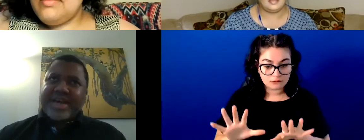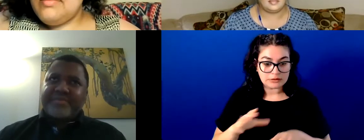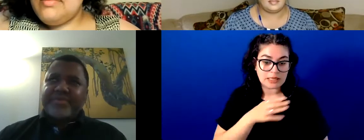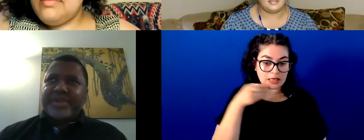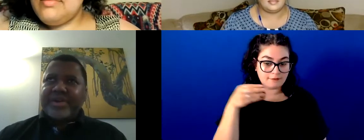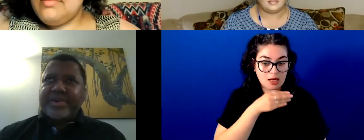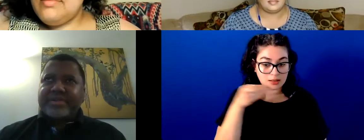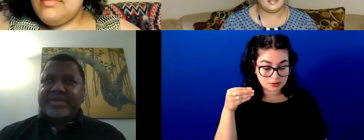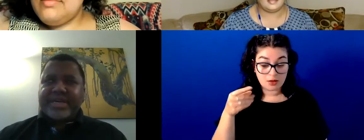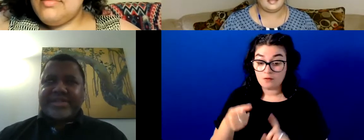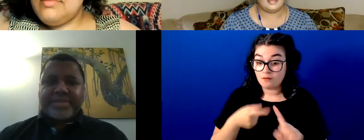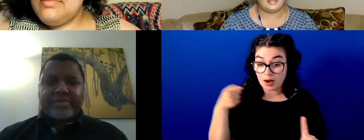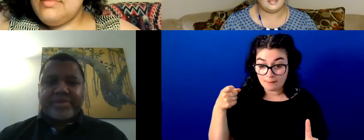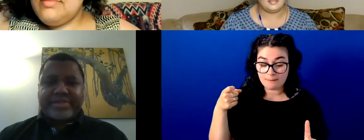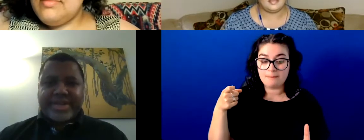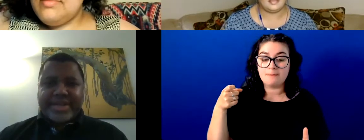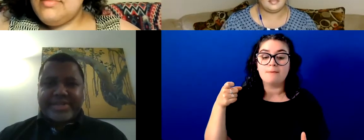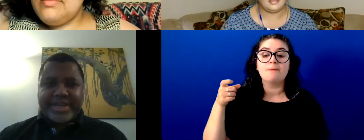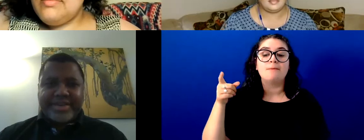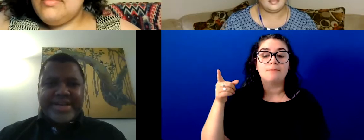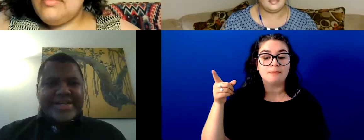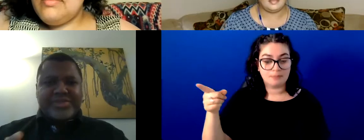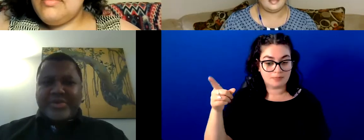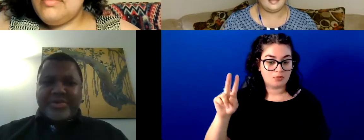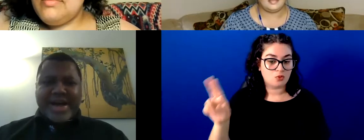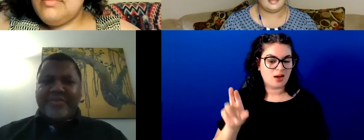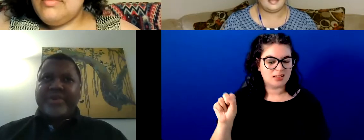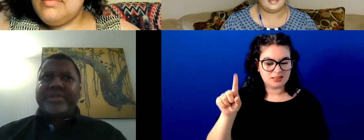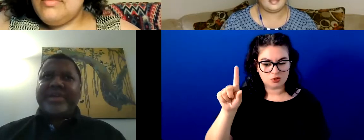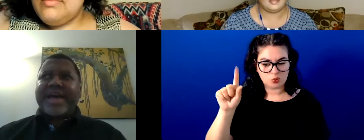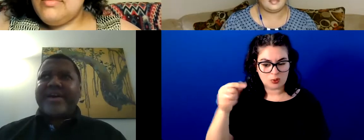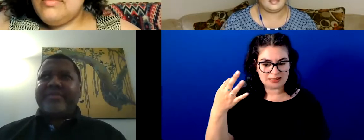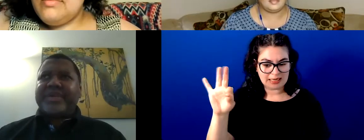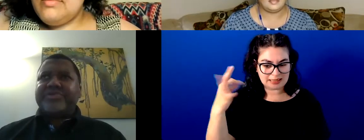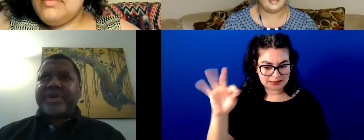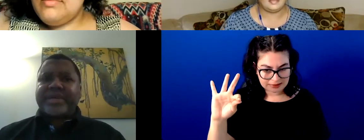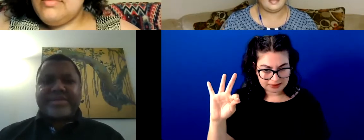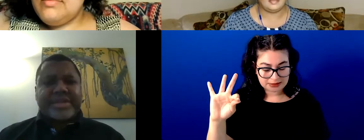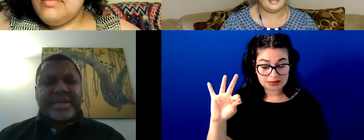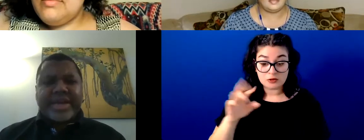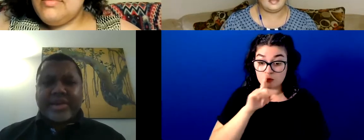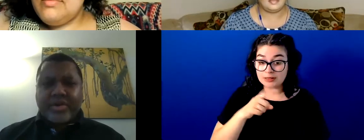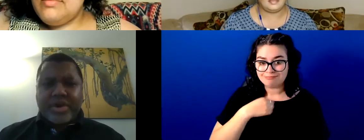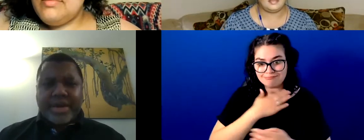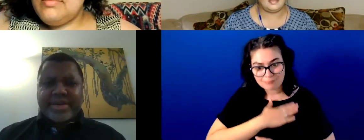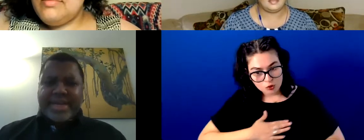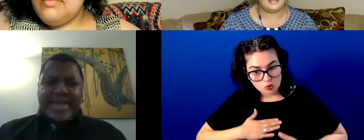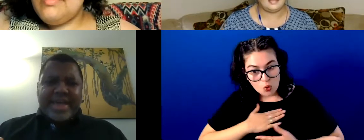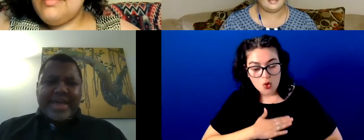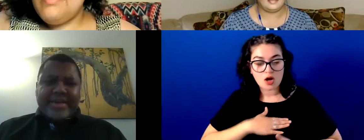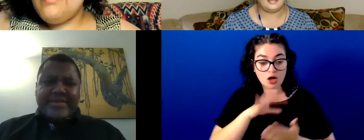Halifax. I moved here in summer of 2019. So I really have enjoyed listening and